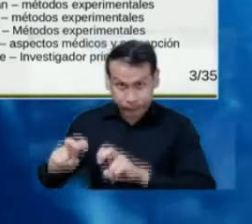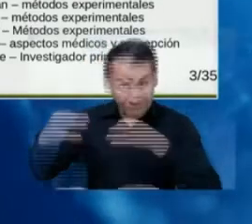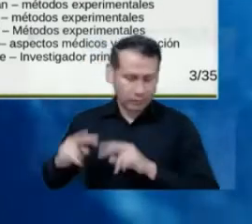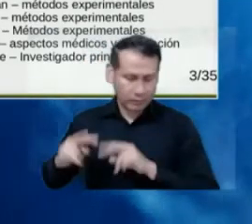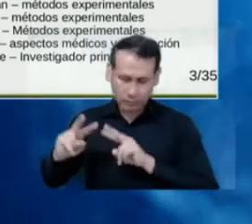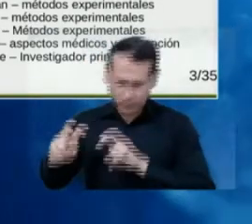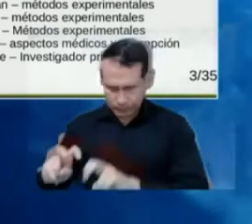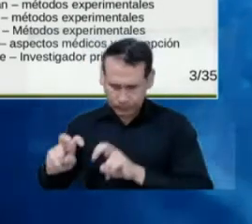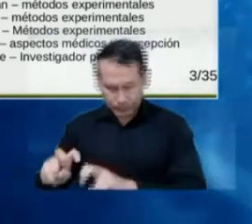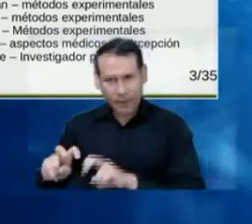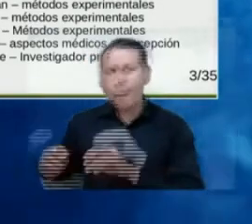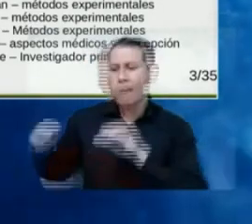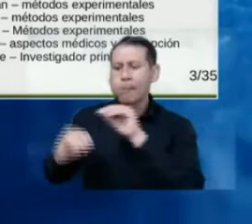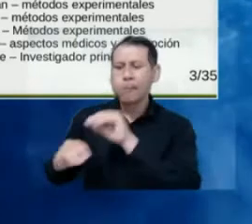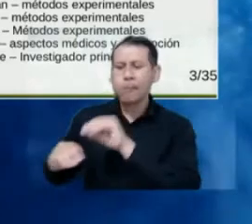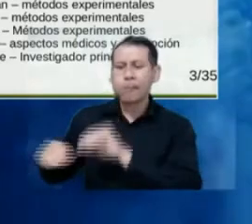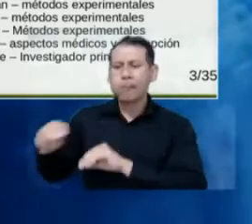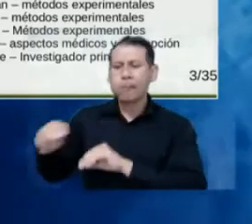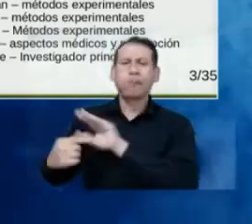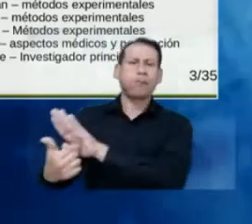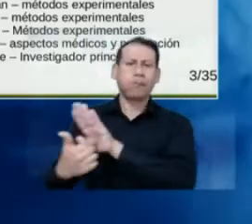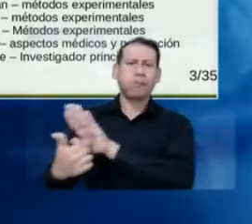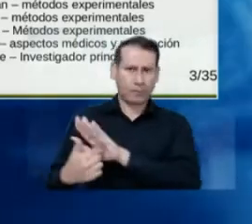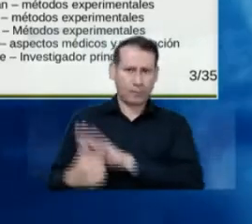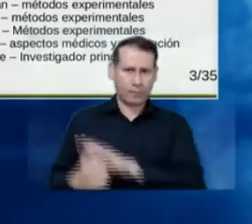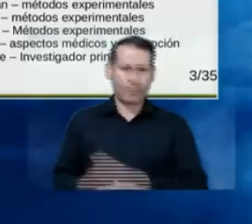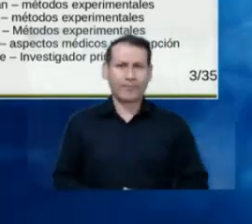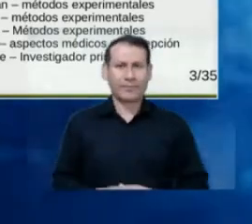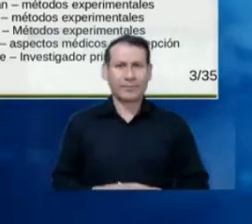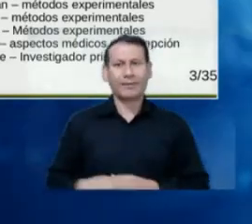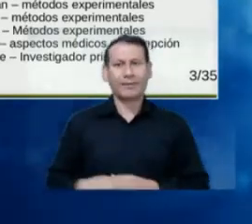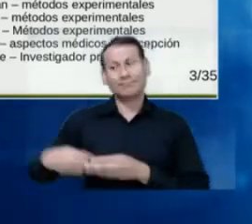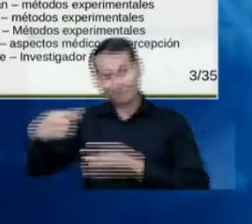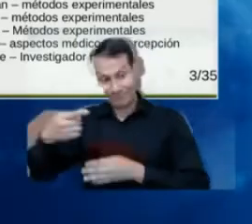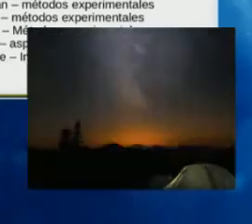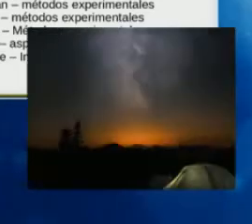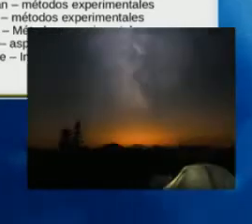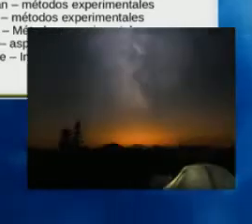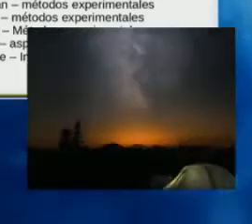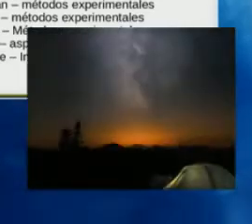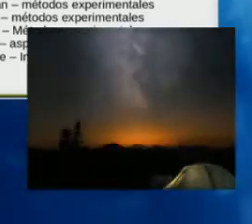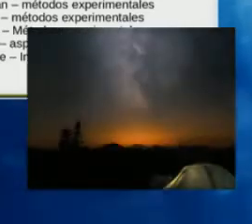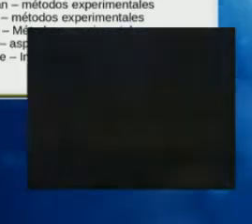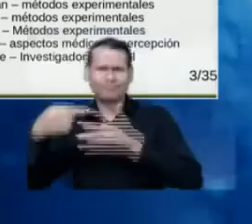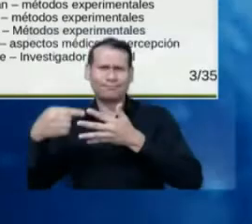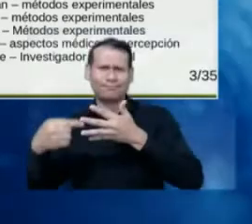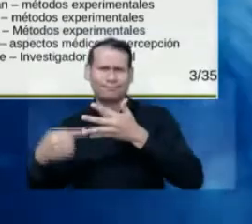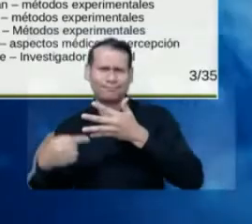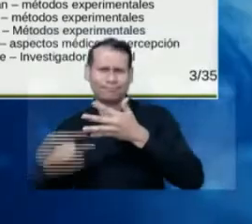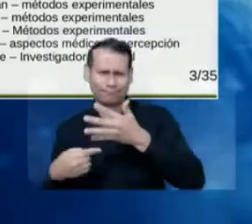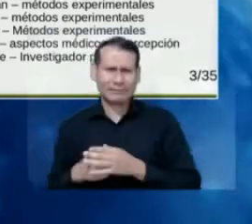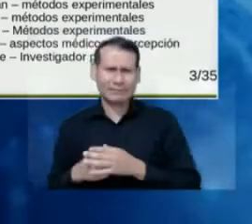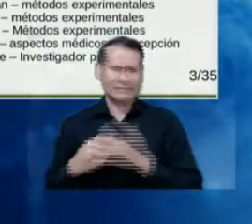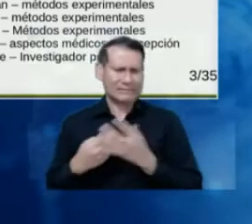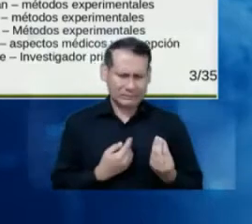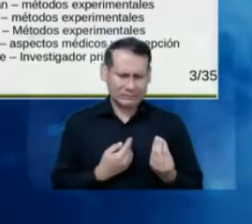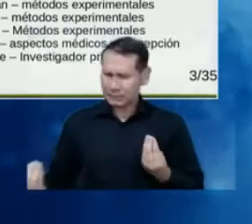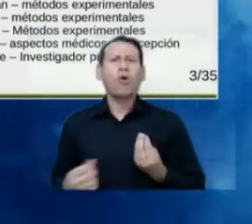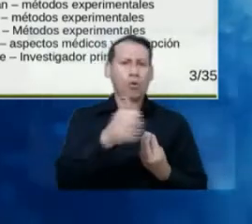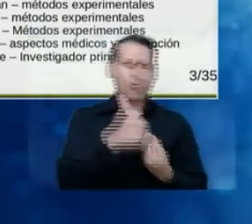Santiago Rodrigo, Javier Arevalo, Sebastián Chávez, and Javier Martínez. And on the other hand, we